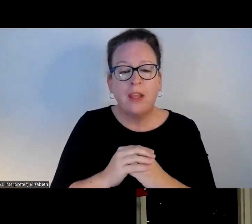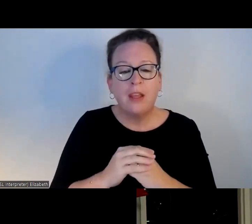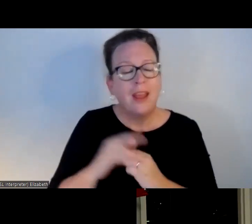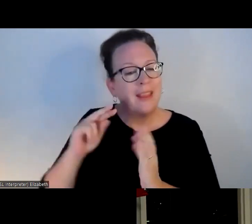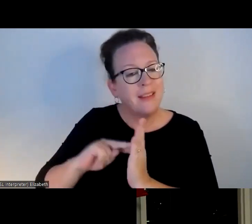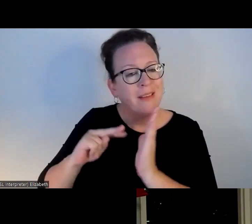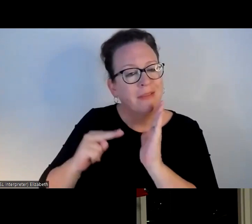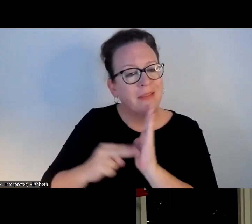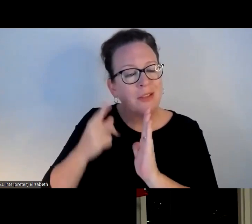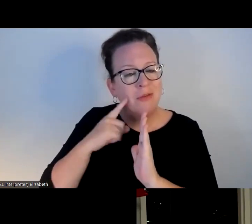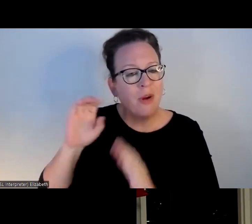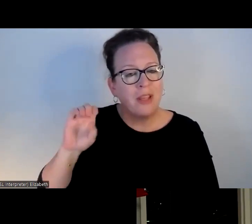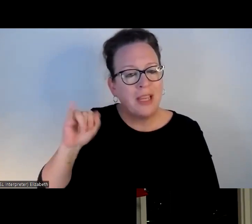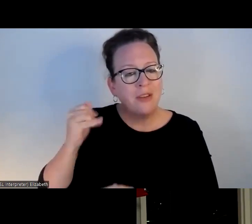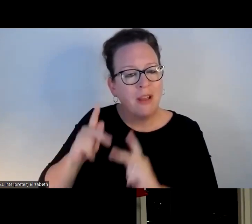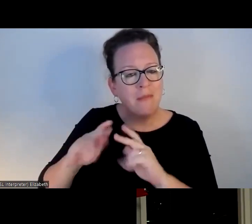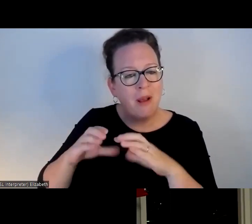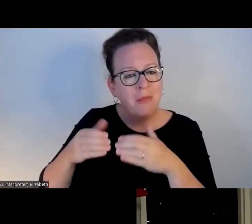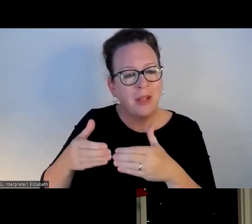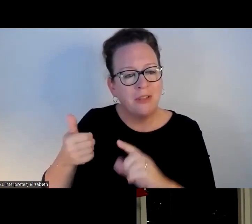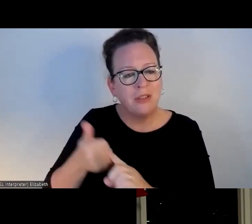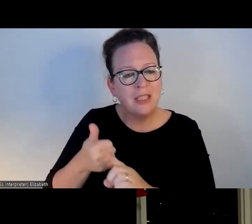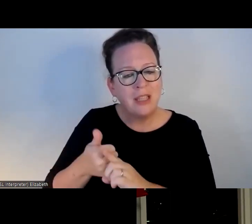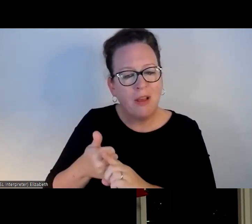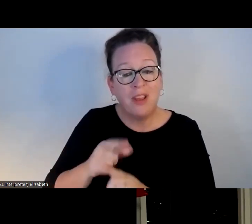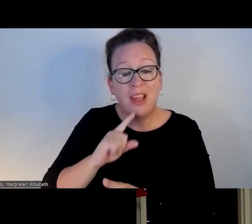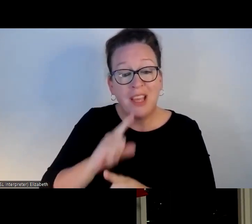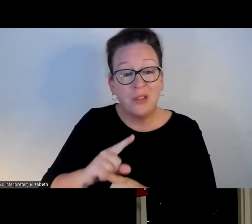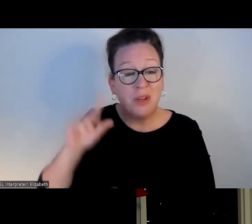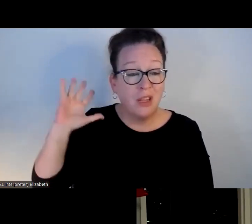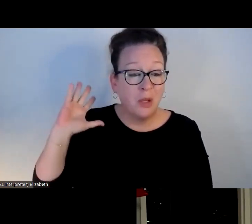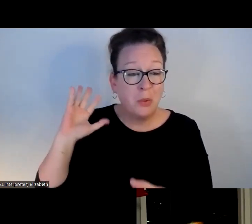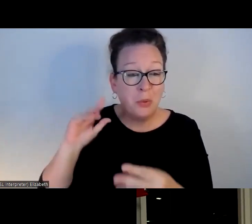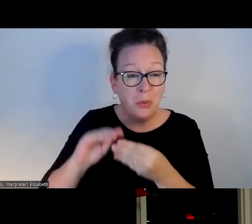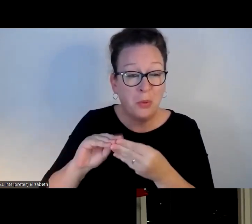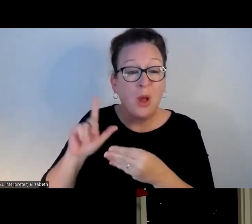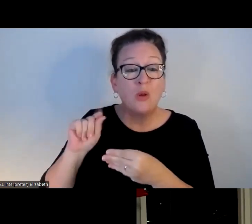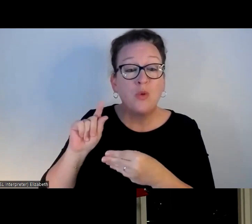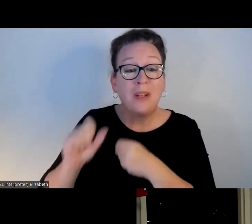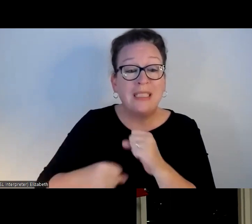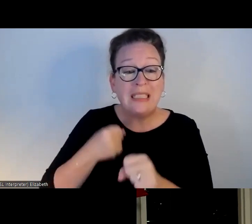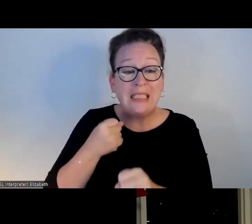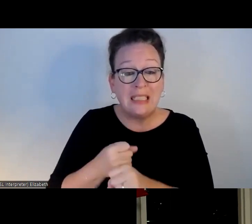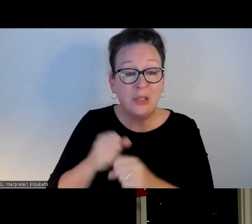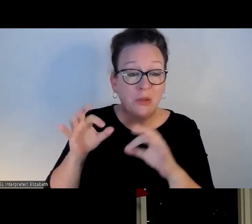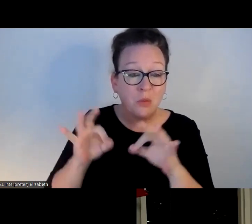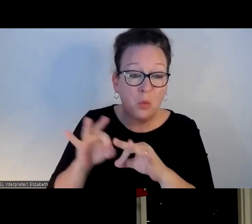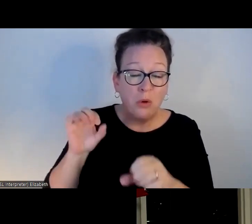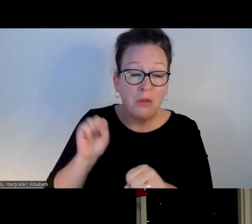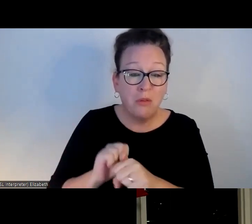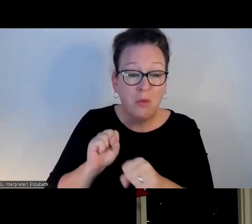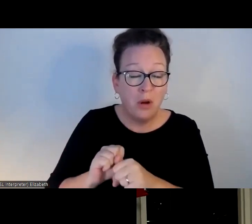justice population is the culmination of 20 years of work by a lot of advocates and stakeholders